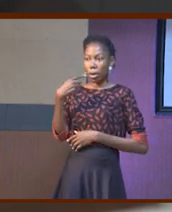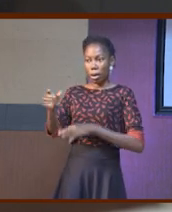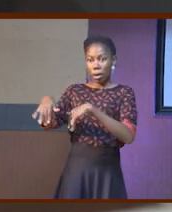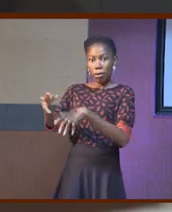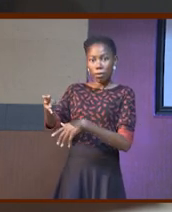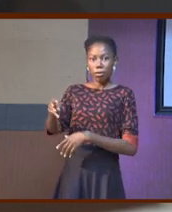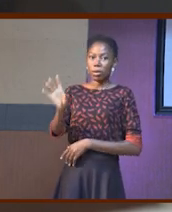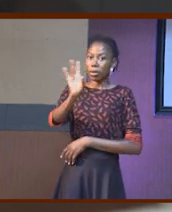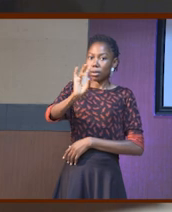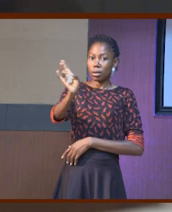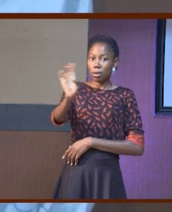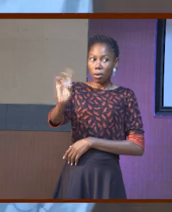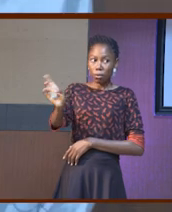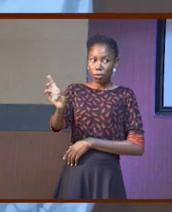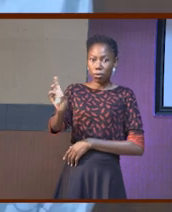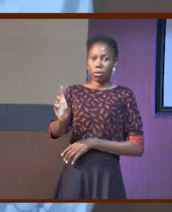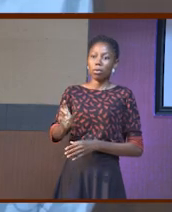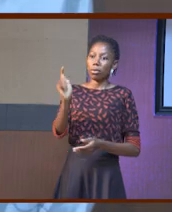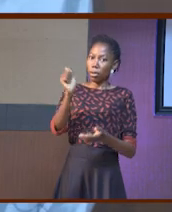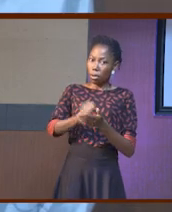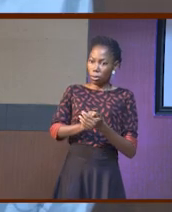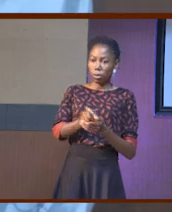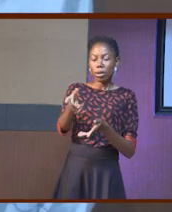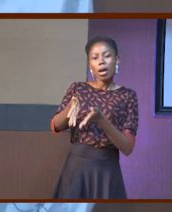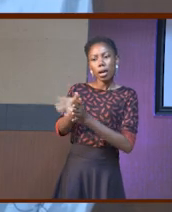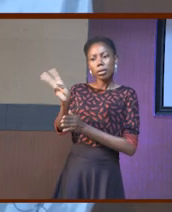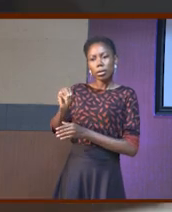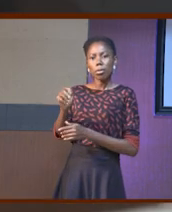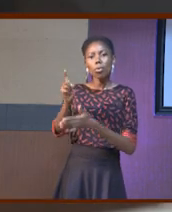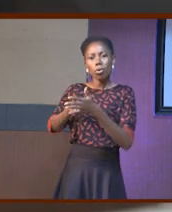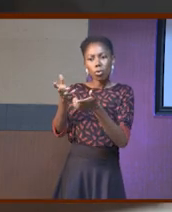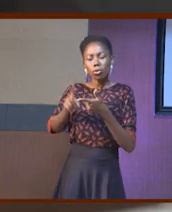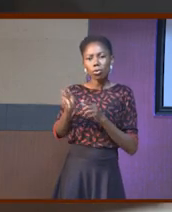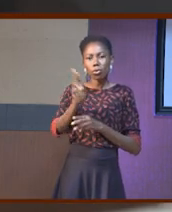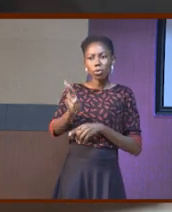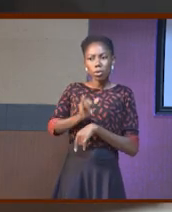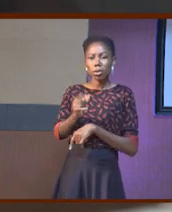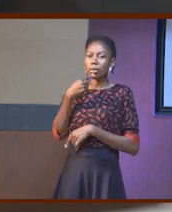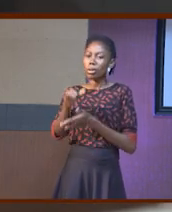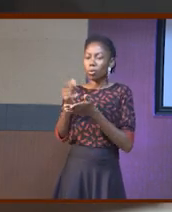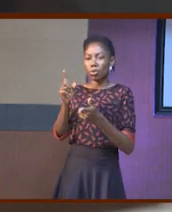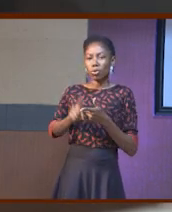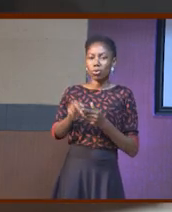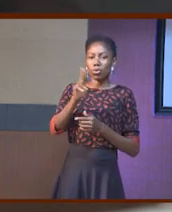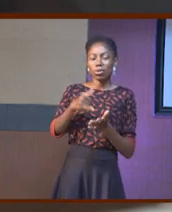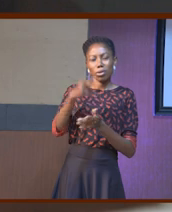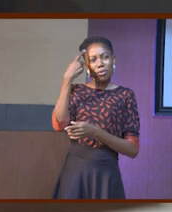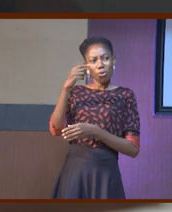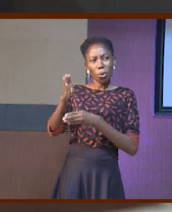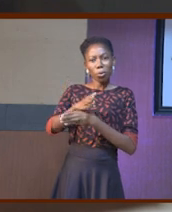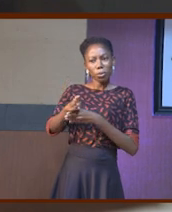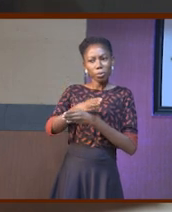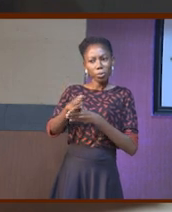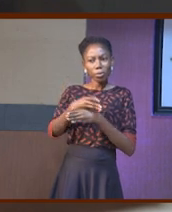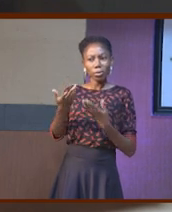700,000 naira. Did you ask him what he wanted to do with the money? Yes. He said he wanted to invest the money in... Invest